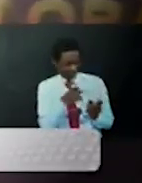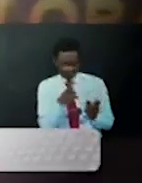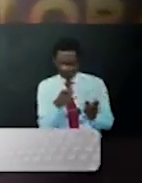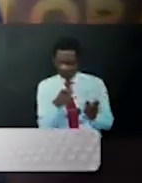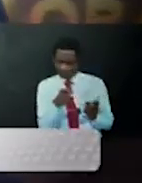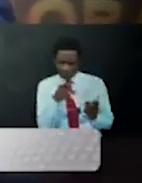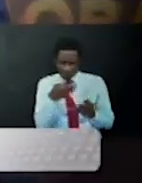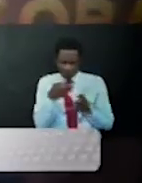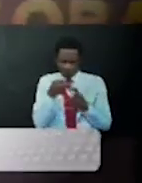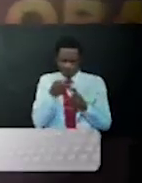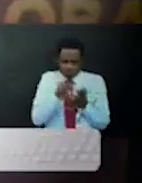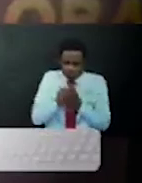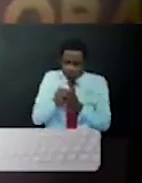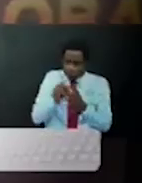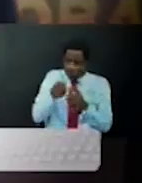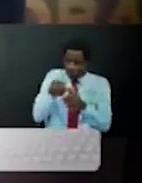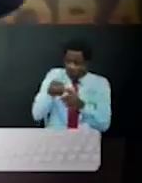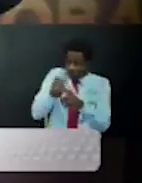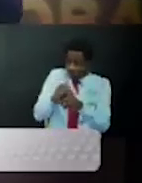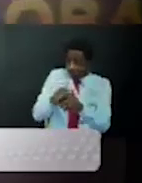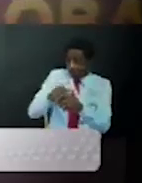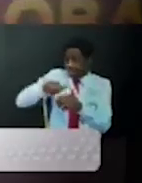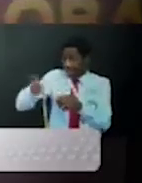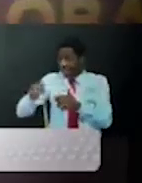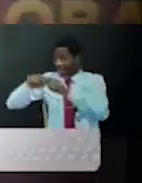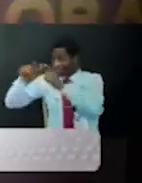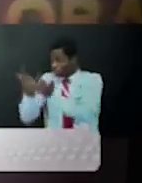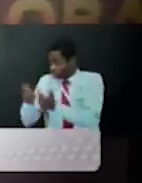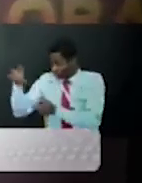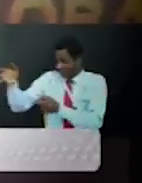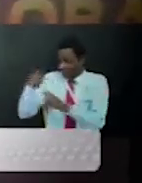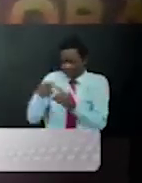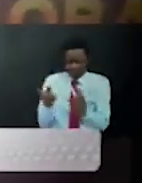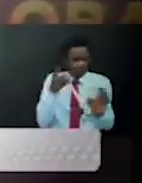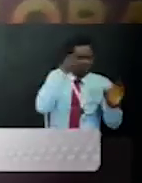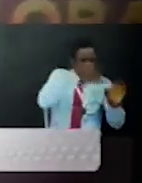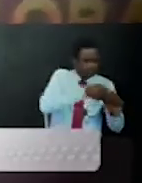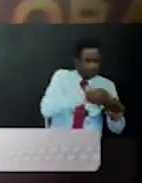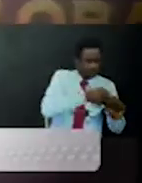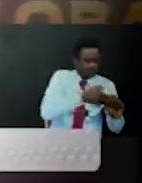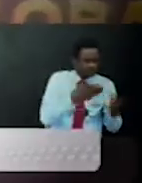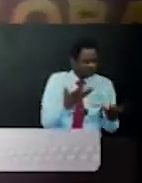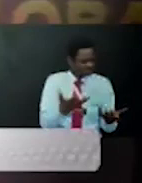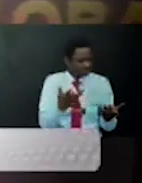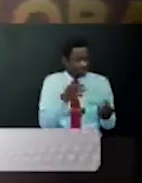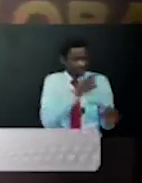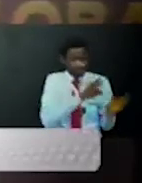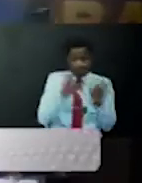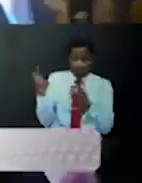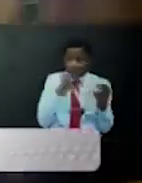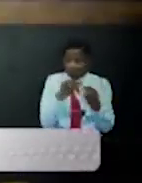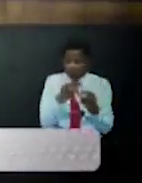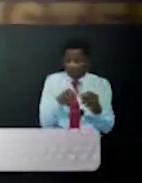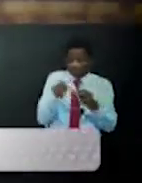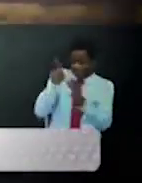the opportunity to finish all of us because he is in our midst. So let him go back. So the king took